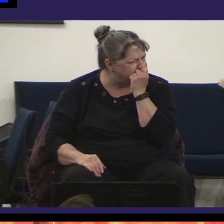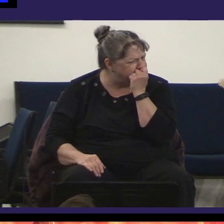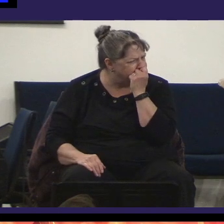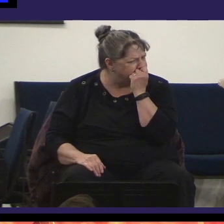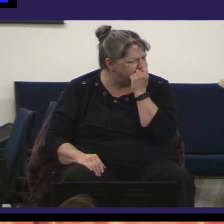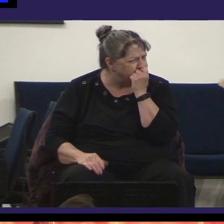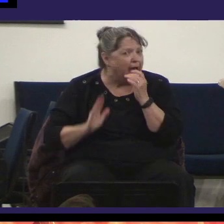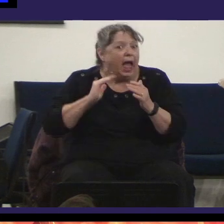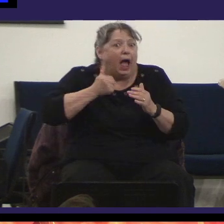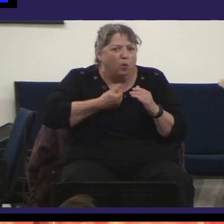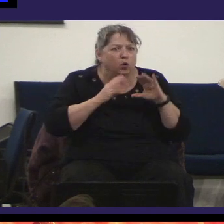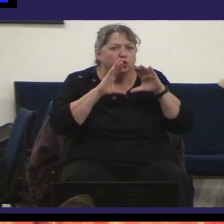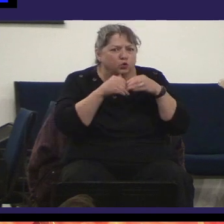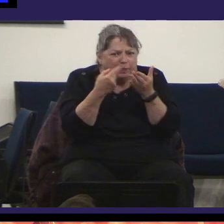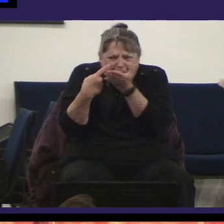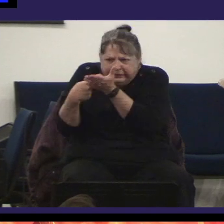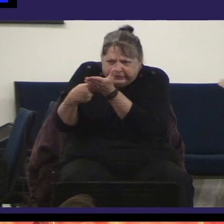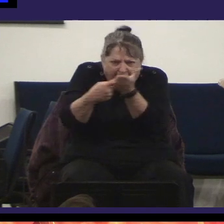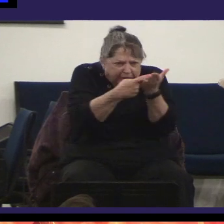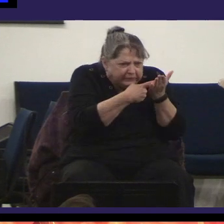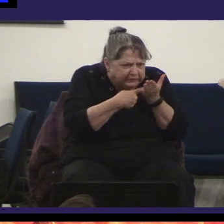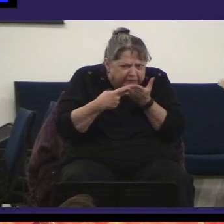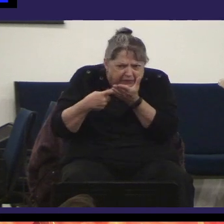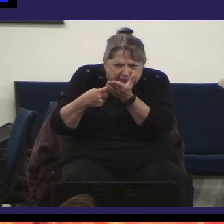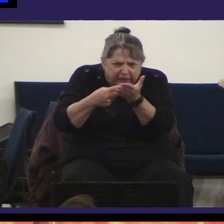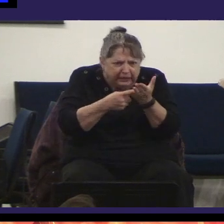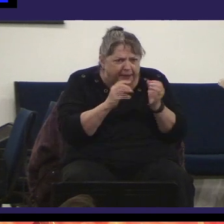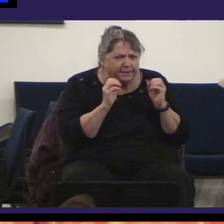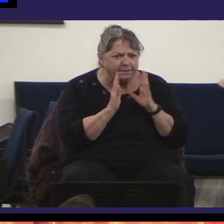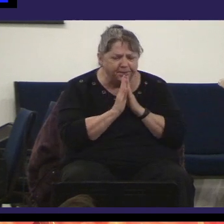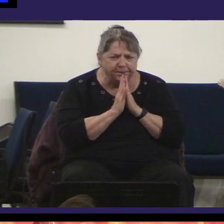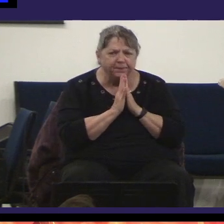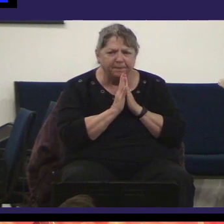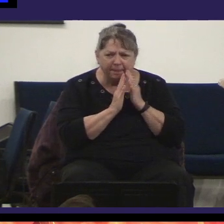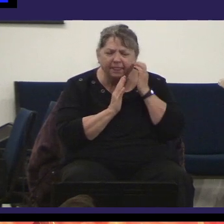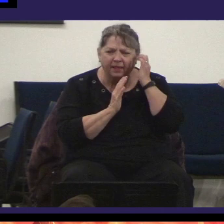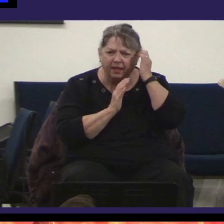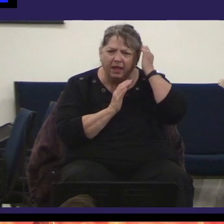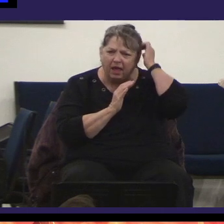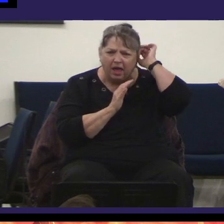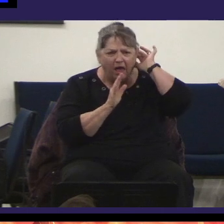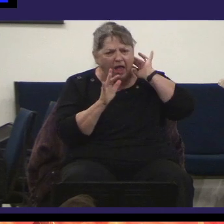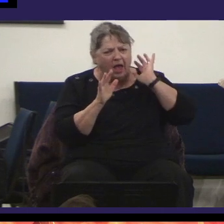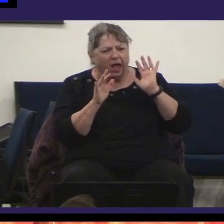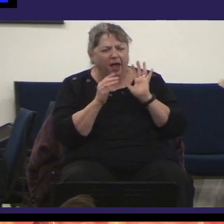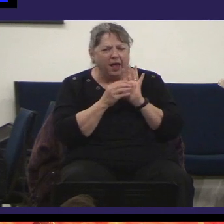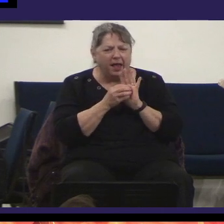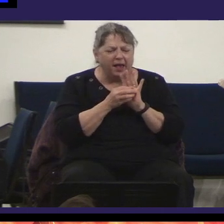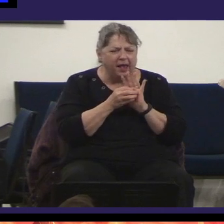Jay said, okay, if the church is operating in all these spiritual gifts,